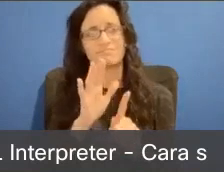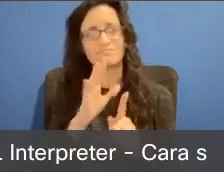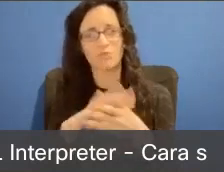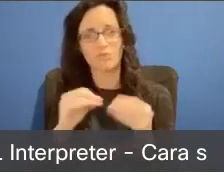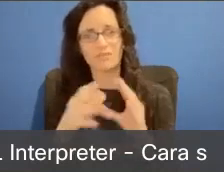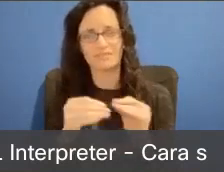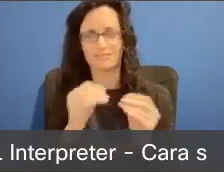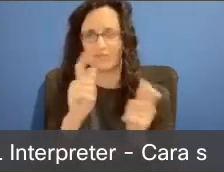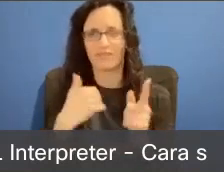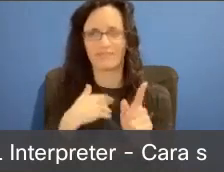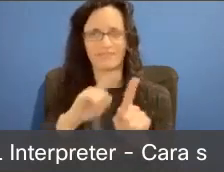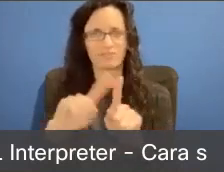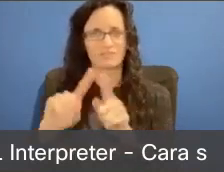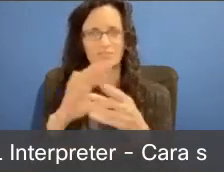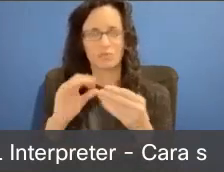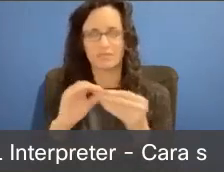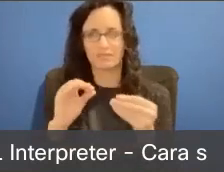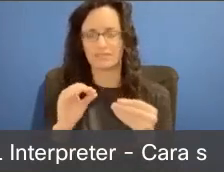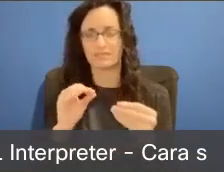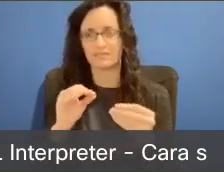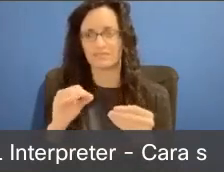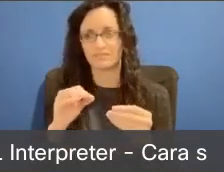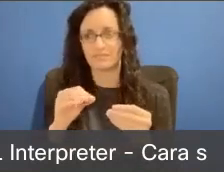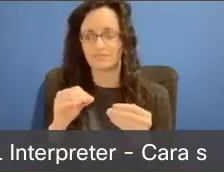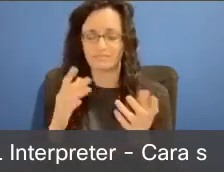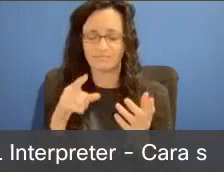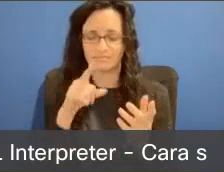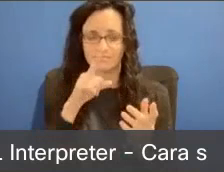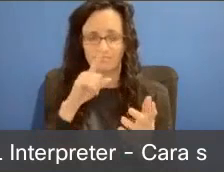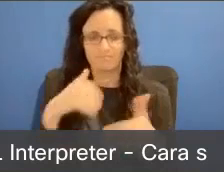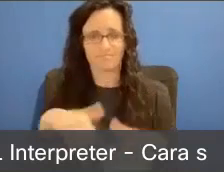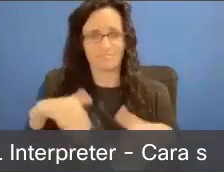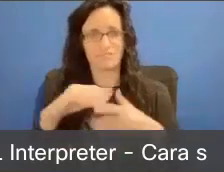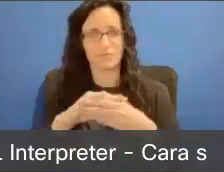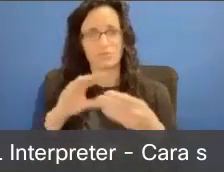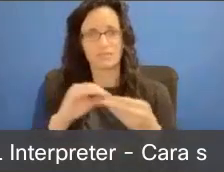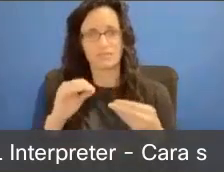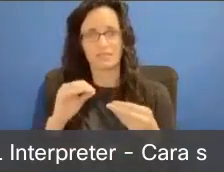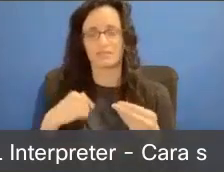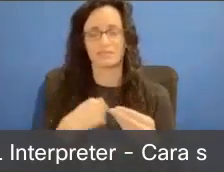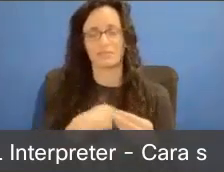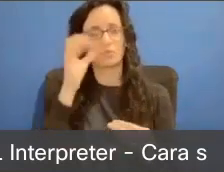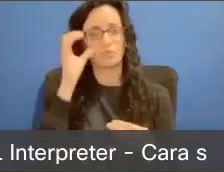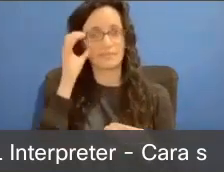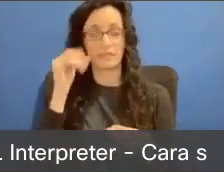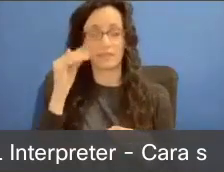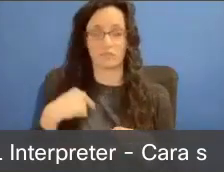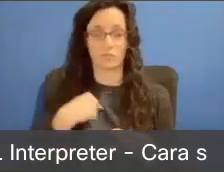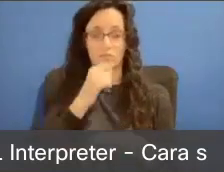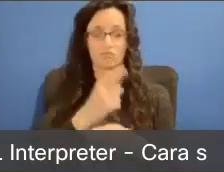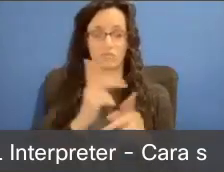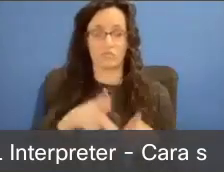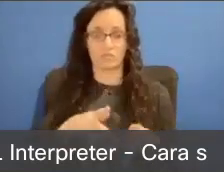story. So our job often is to listen. And if we're not the right one to listen, then to make sure they get to someone who really knows how to